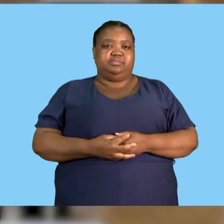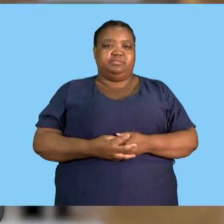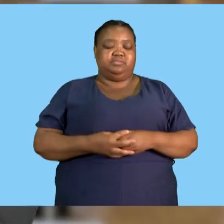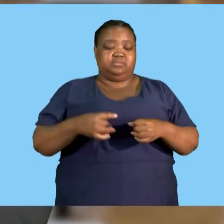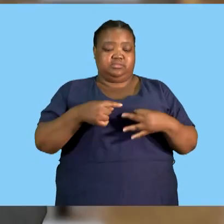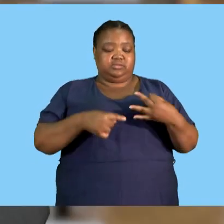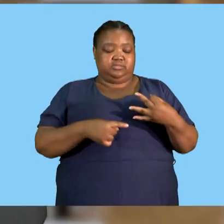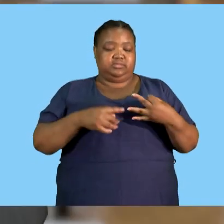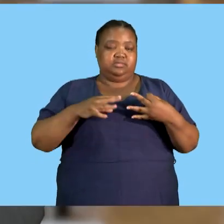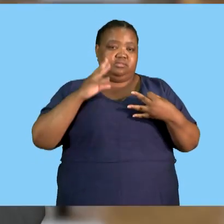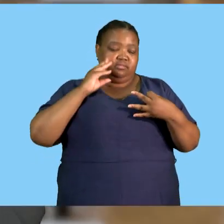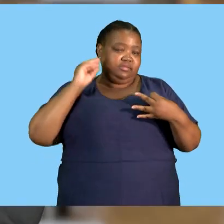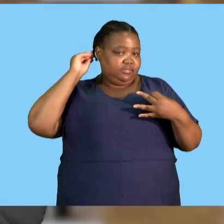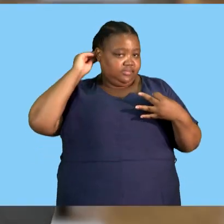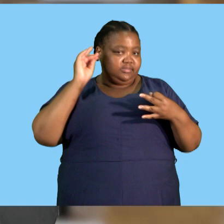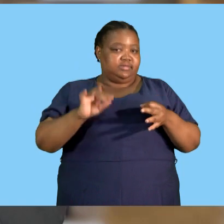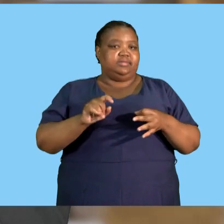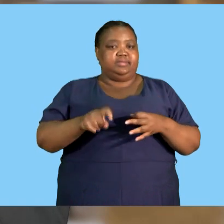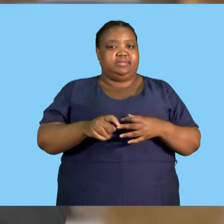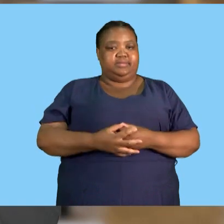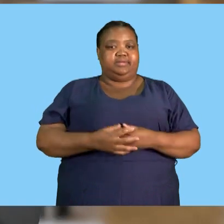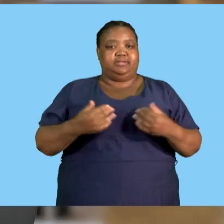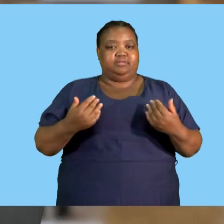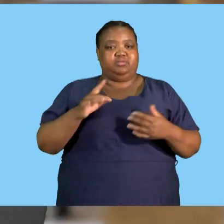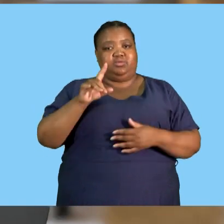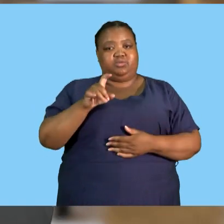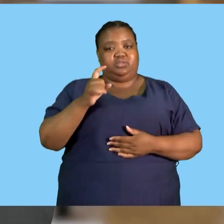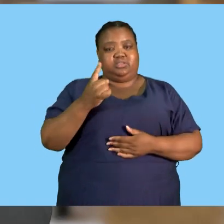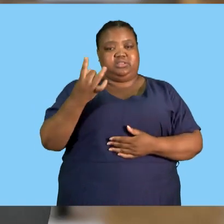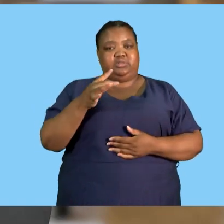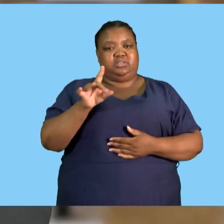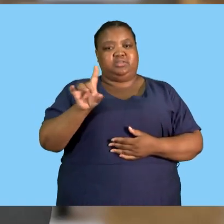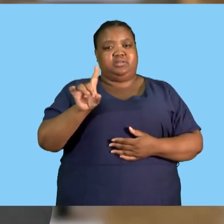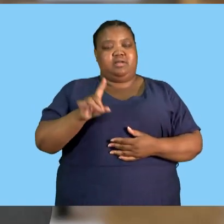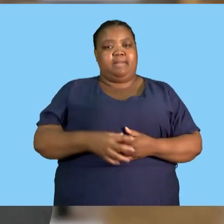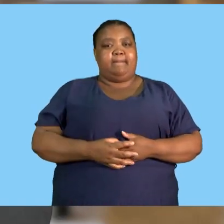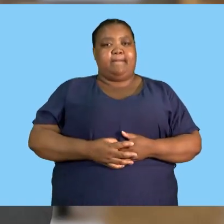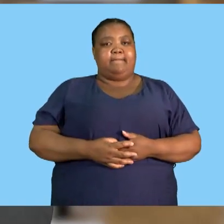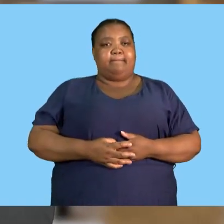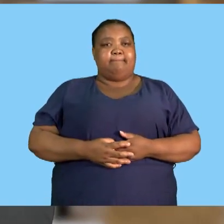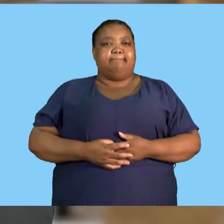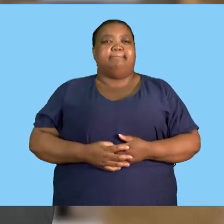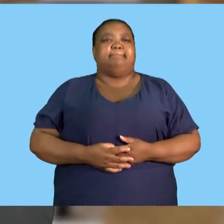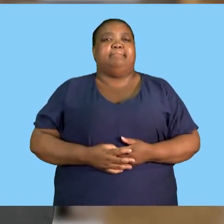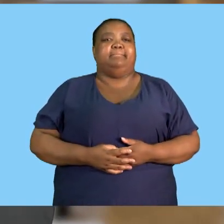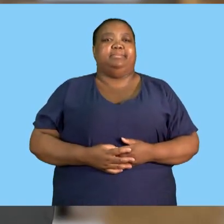cost effectiveness. So that's the three things I would like you to keep in mind. Now let's start with our first question.